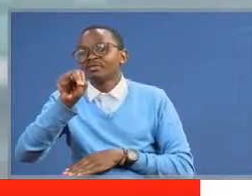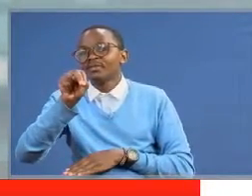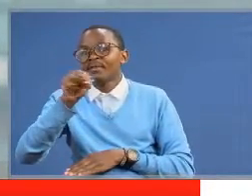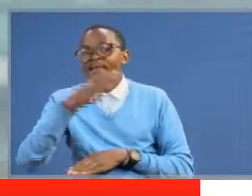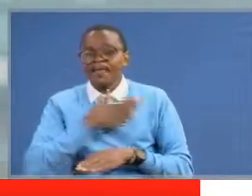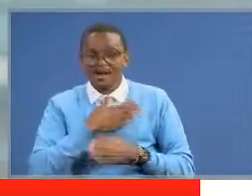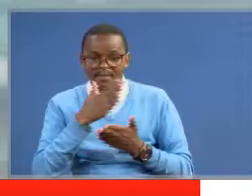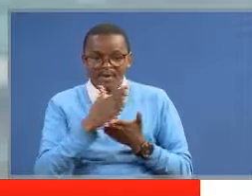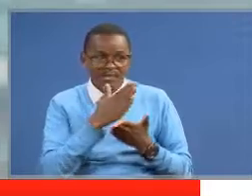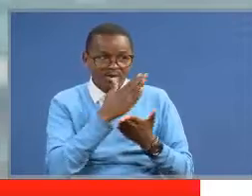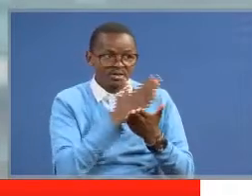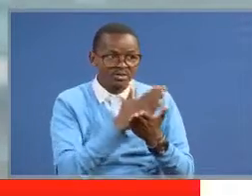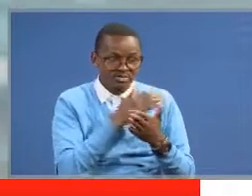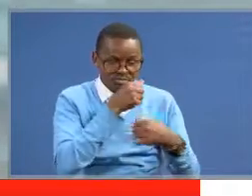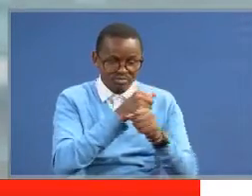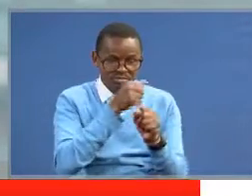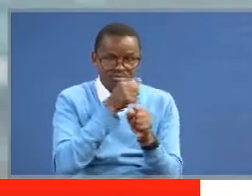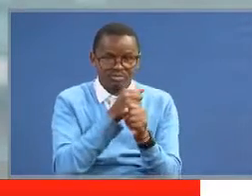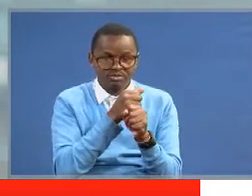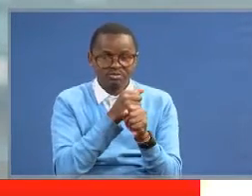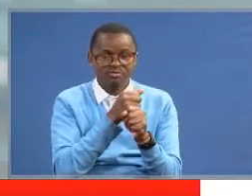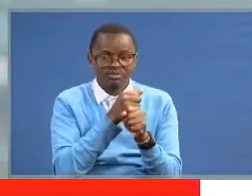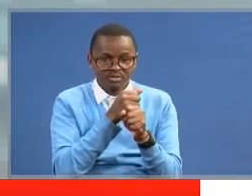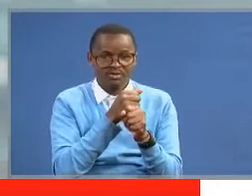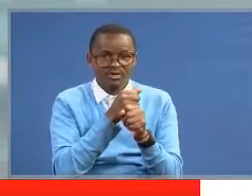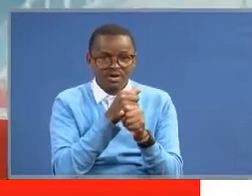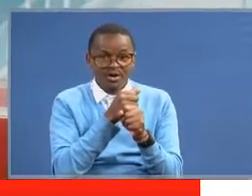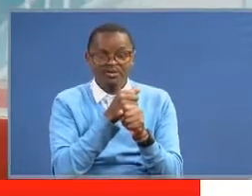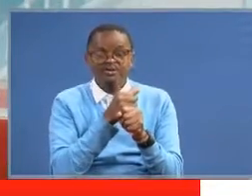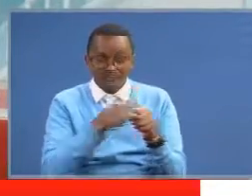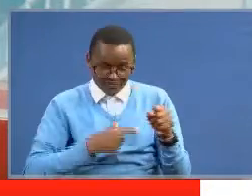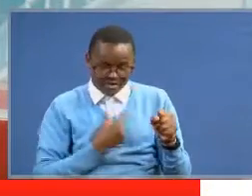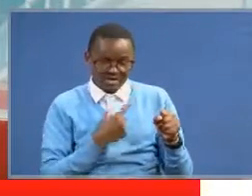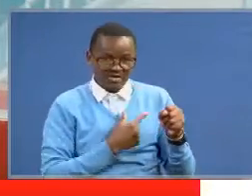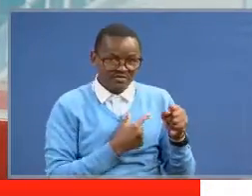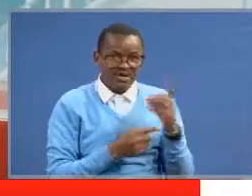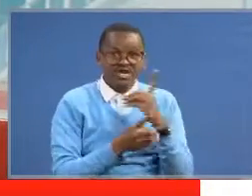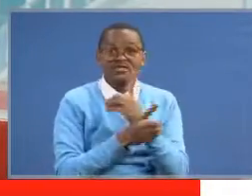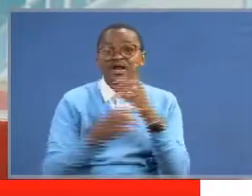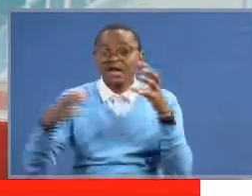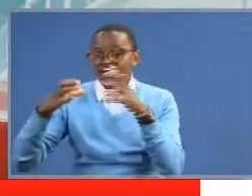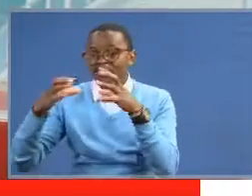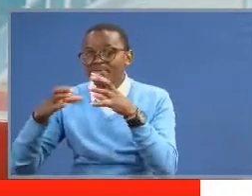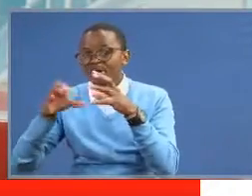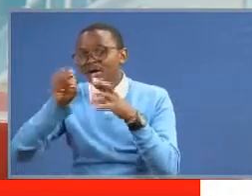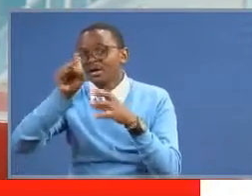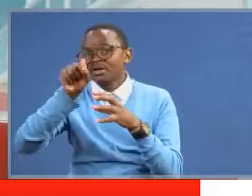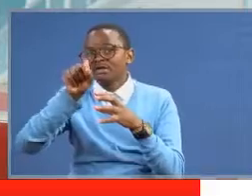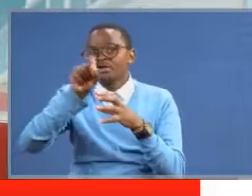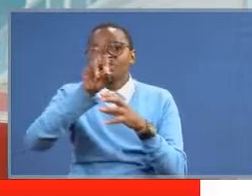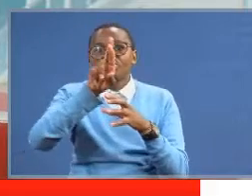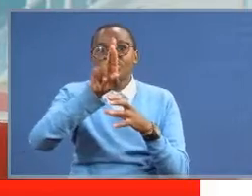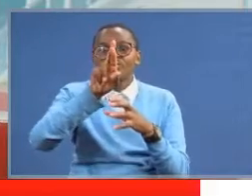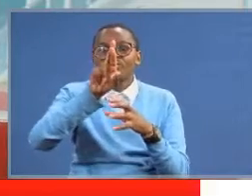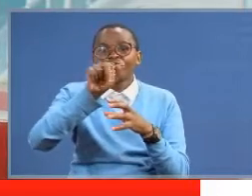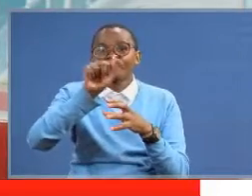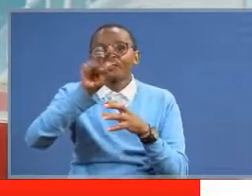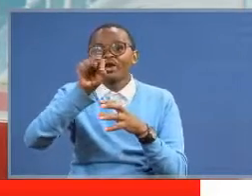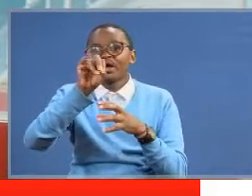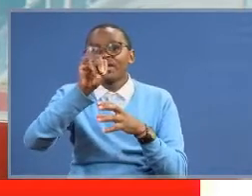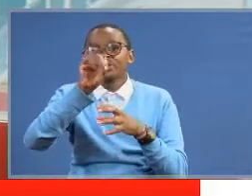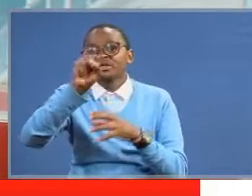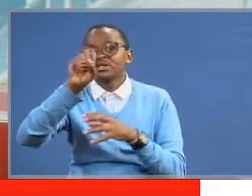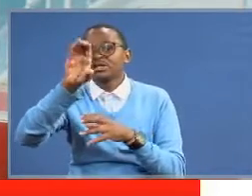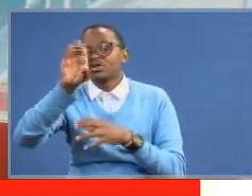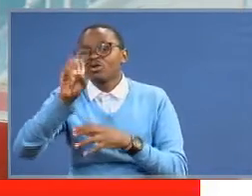of the program that we were doing, we were taken to most of the tech companies available in San Francisco. Apart from Google, I also got